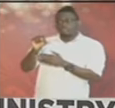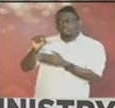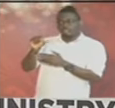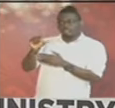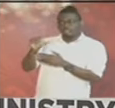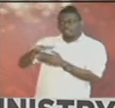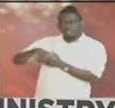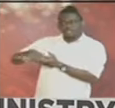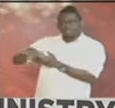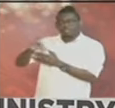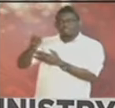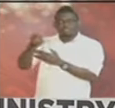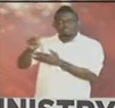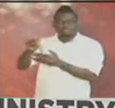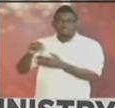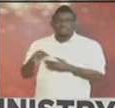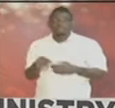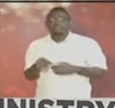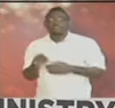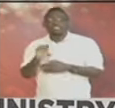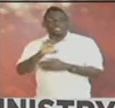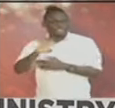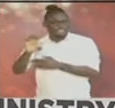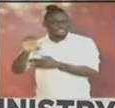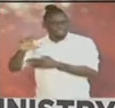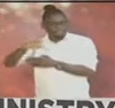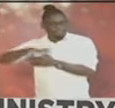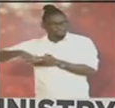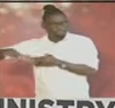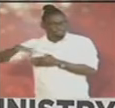embedded within the Eastern Regional Health Authority.